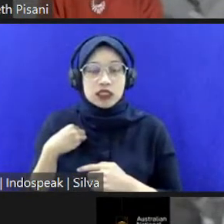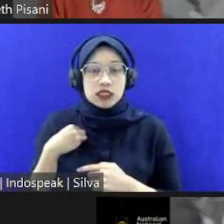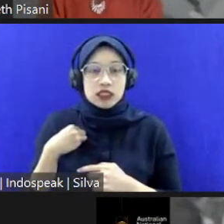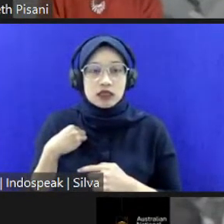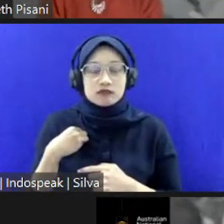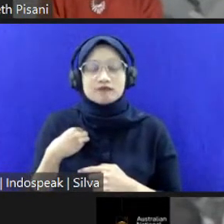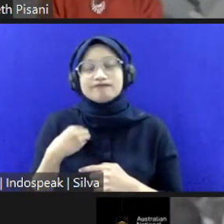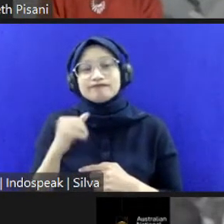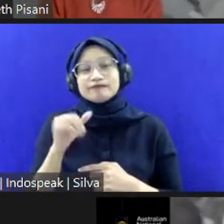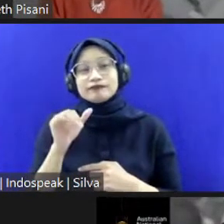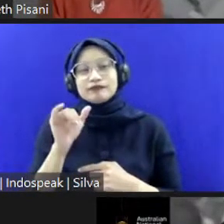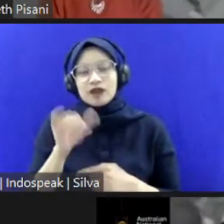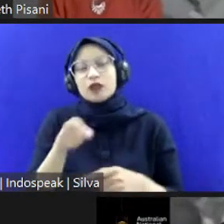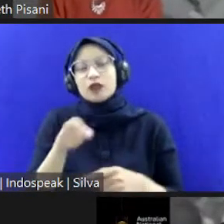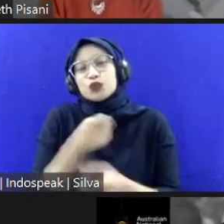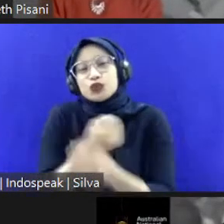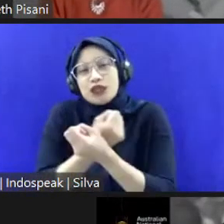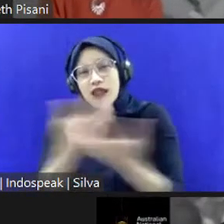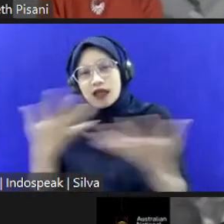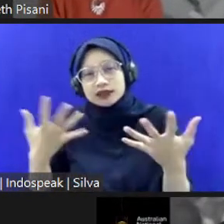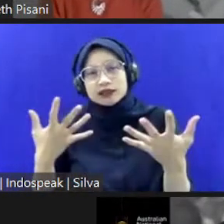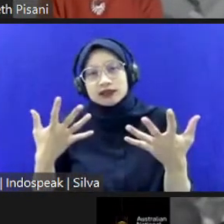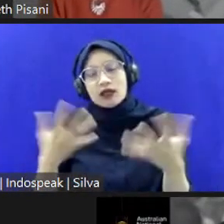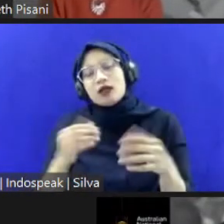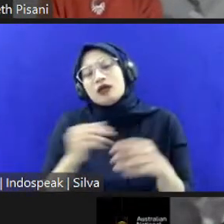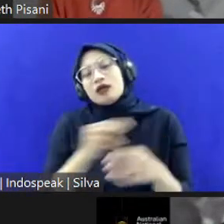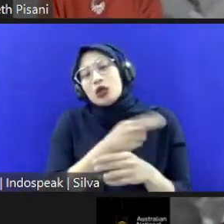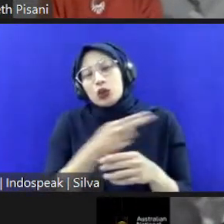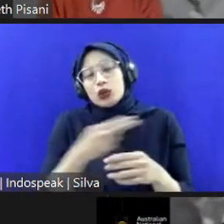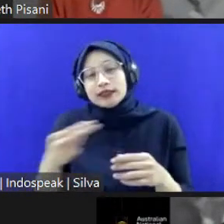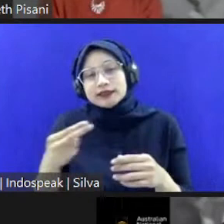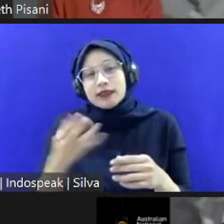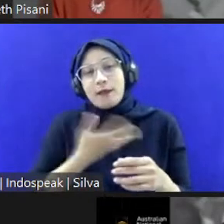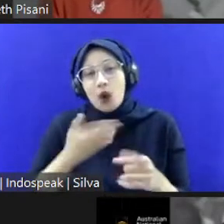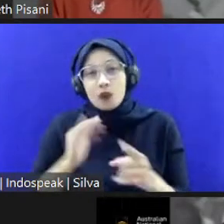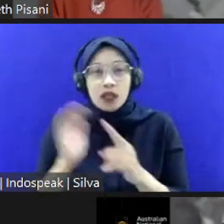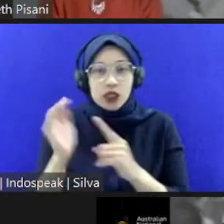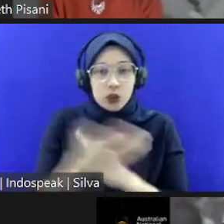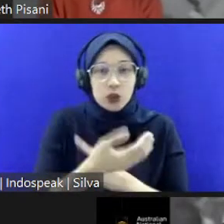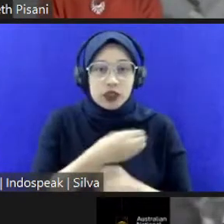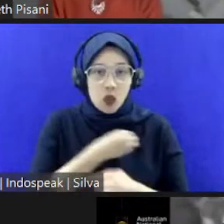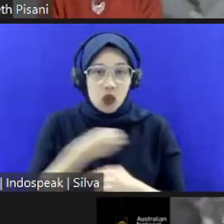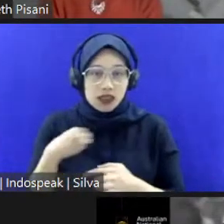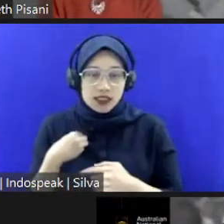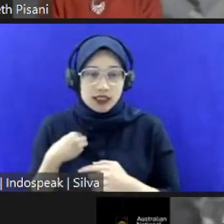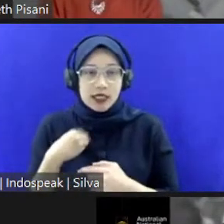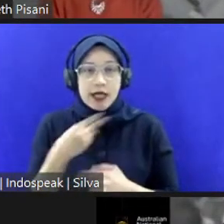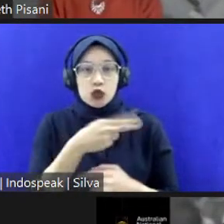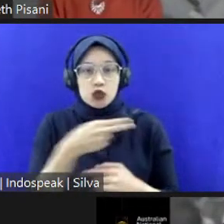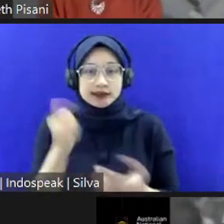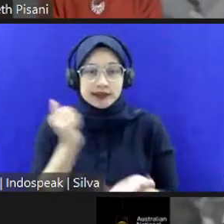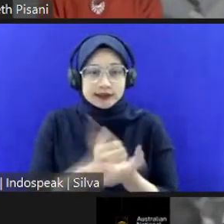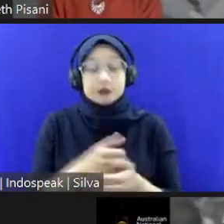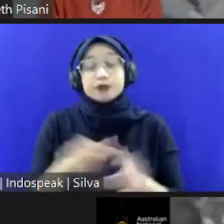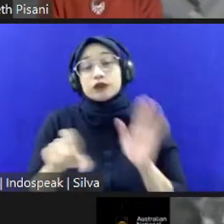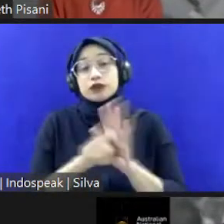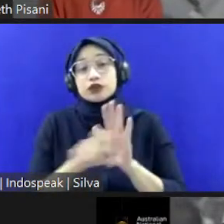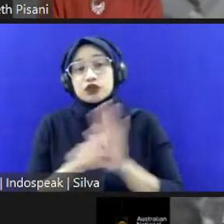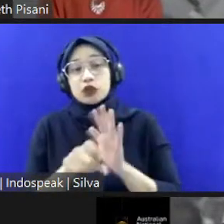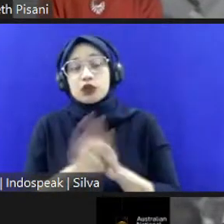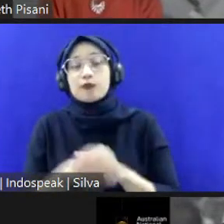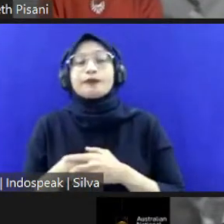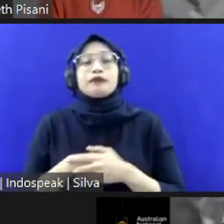really obvious in Indonesia because one example, if the